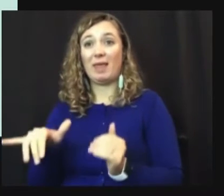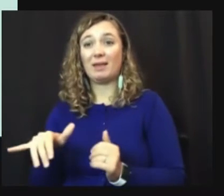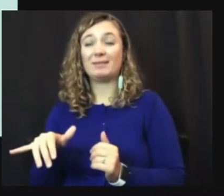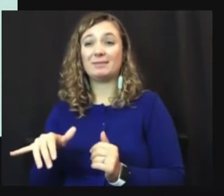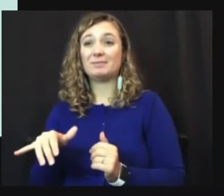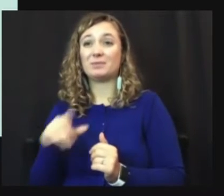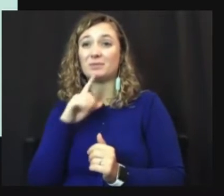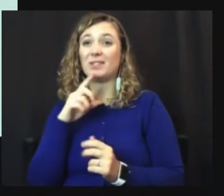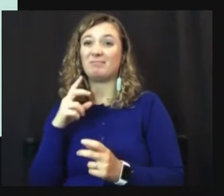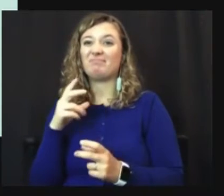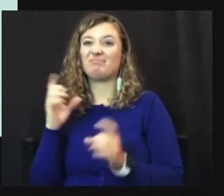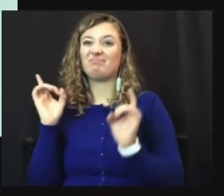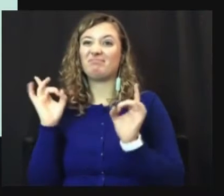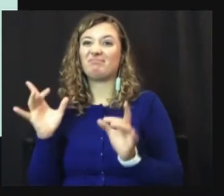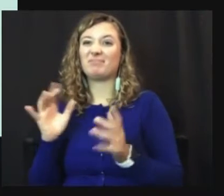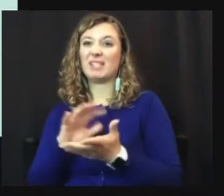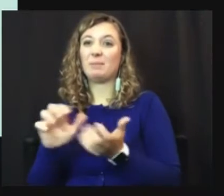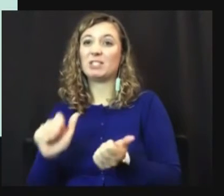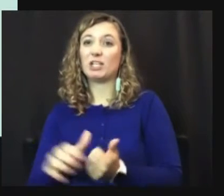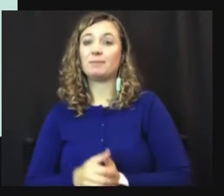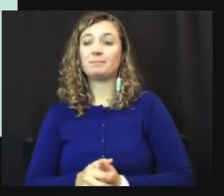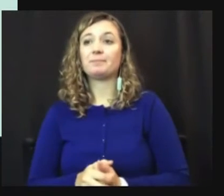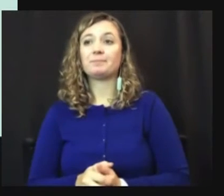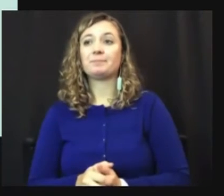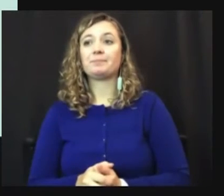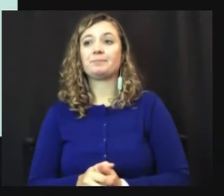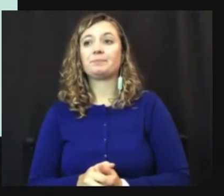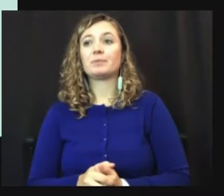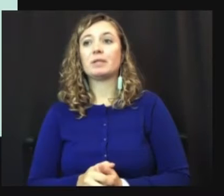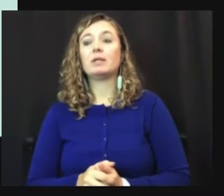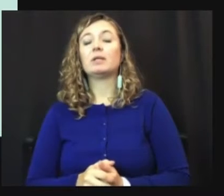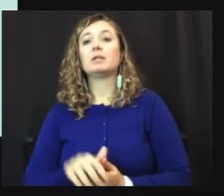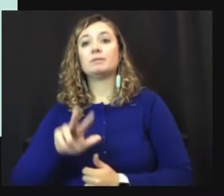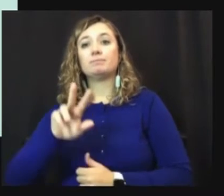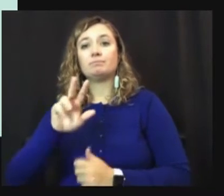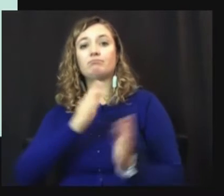The next thing that I want to address is self injurious stimming,